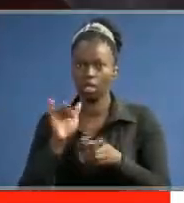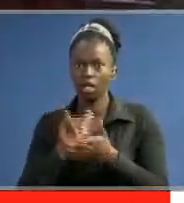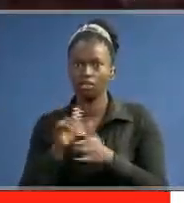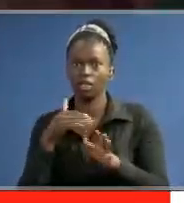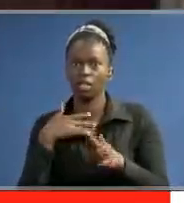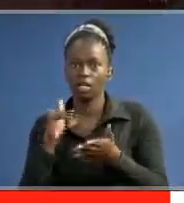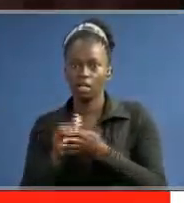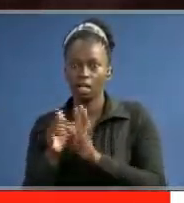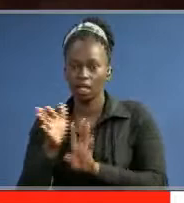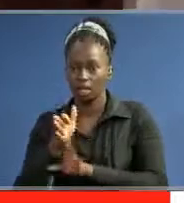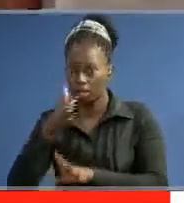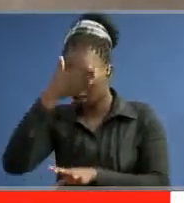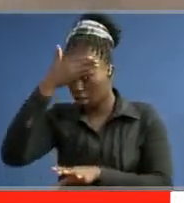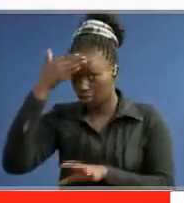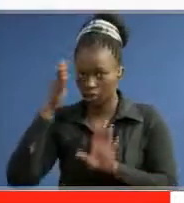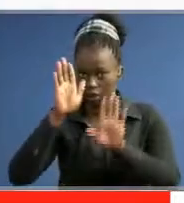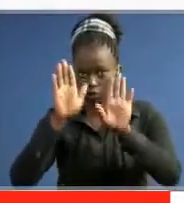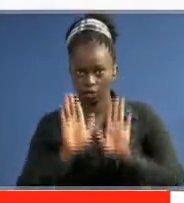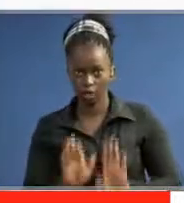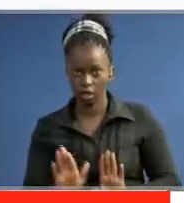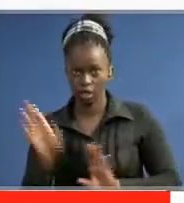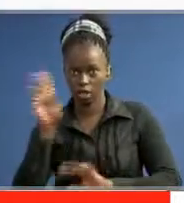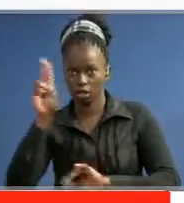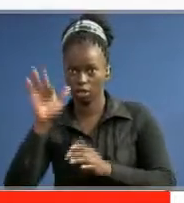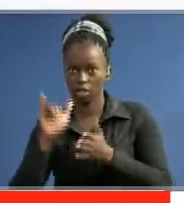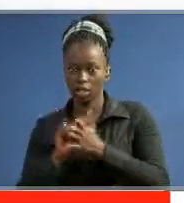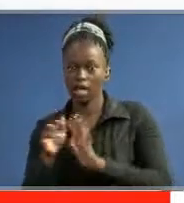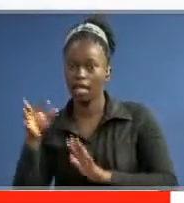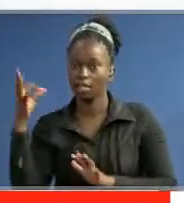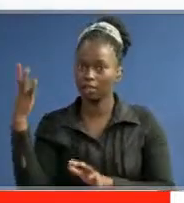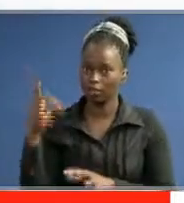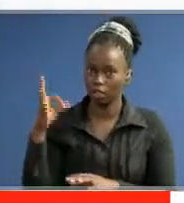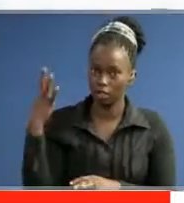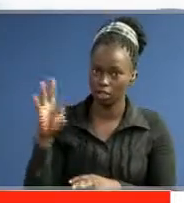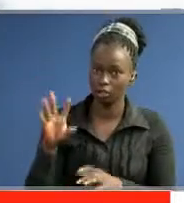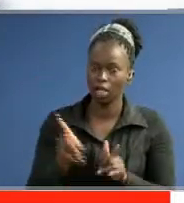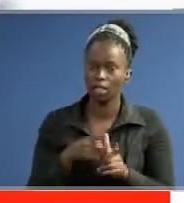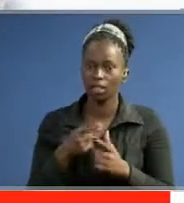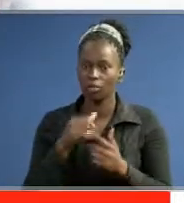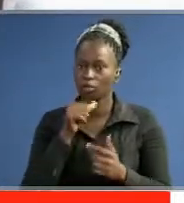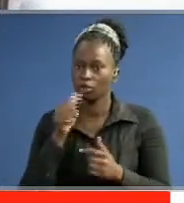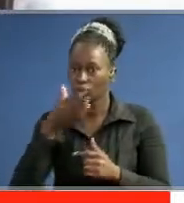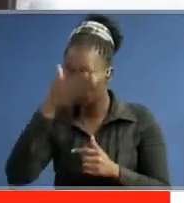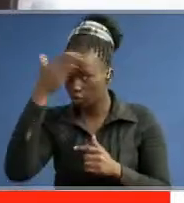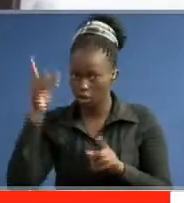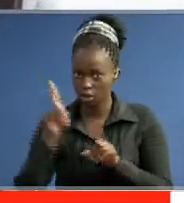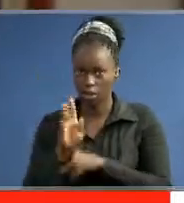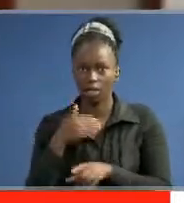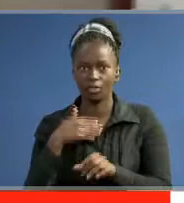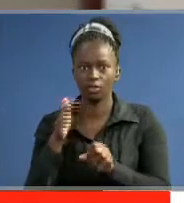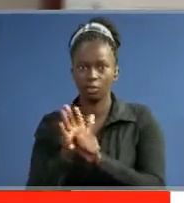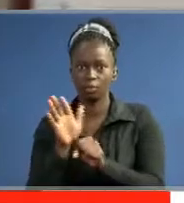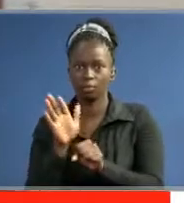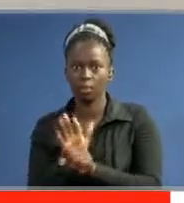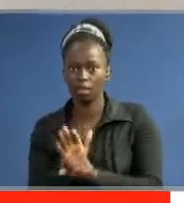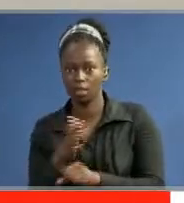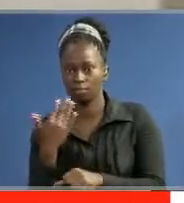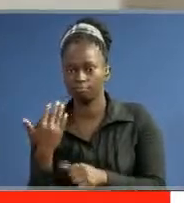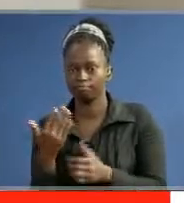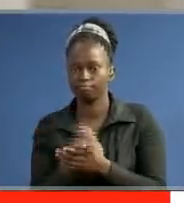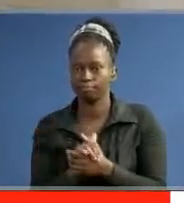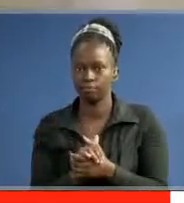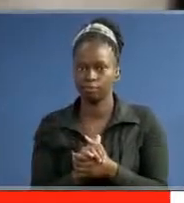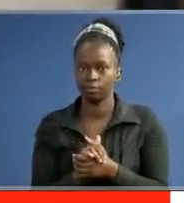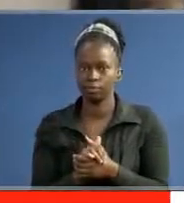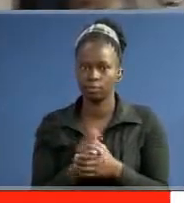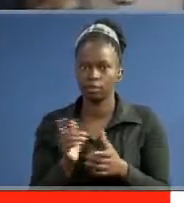some even forget the importance of using vegetables, known for their major health benefits. We